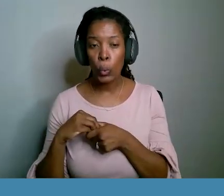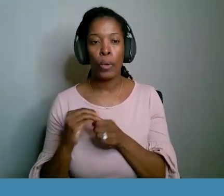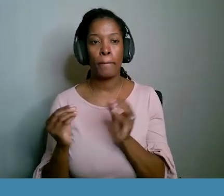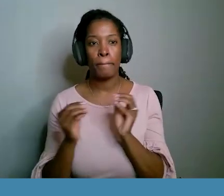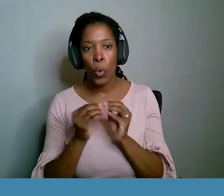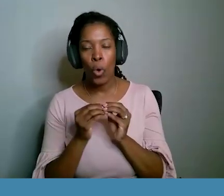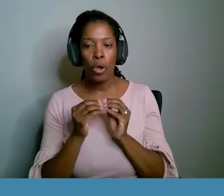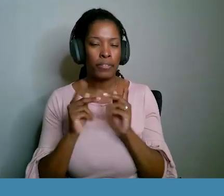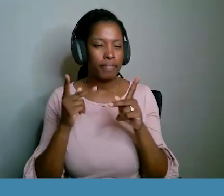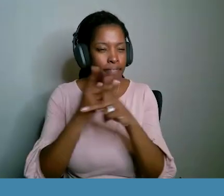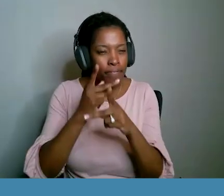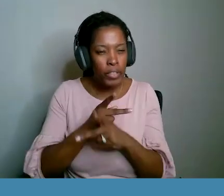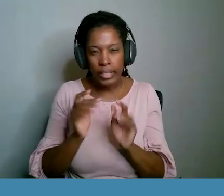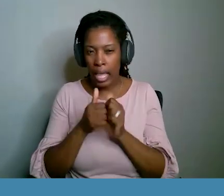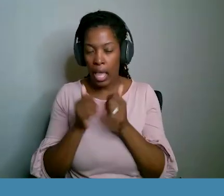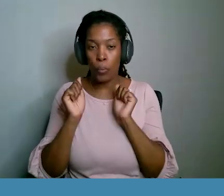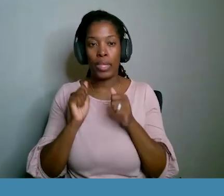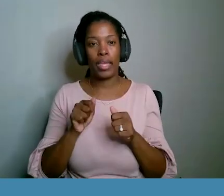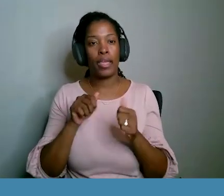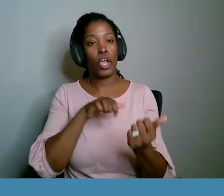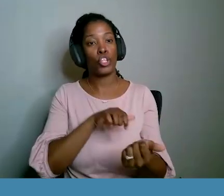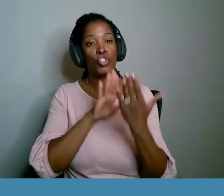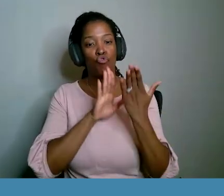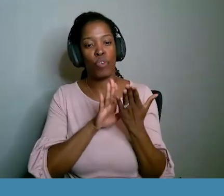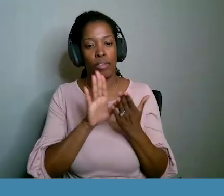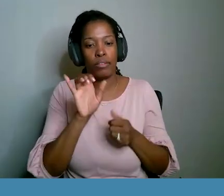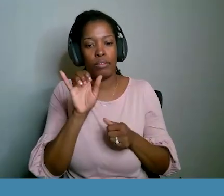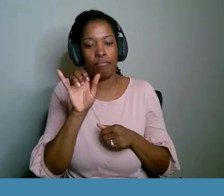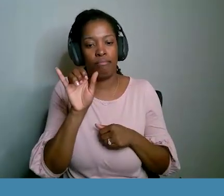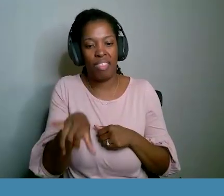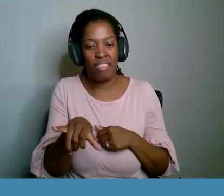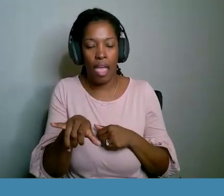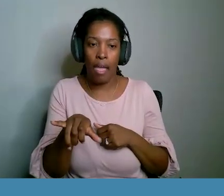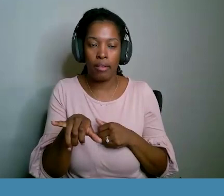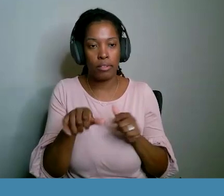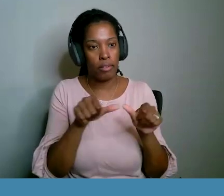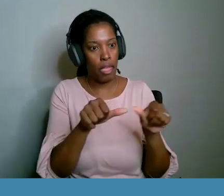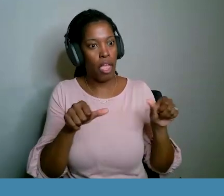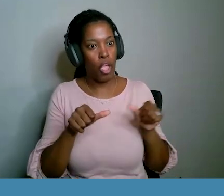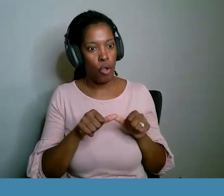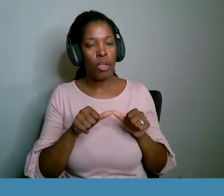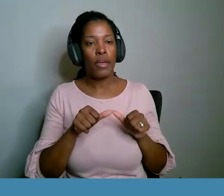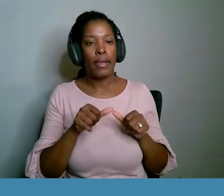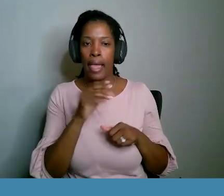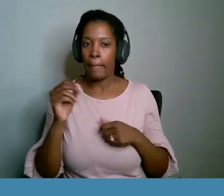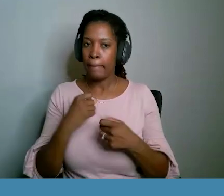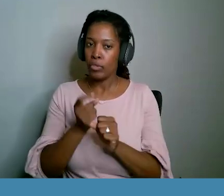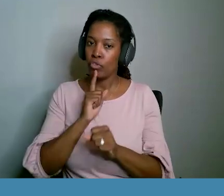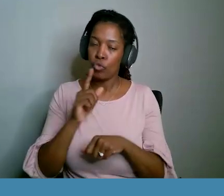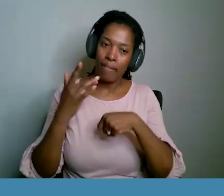find a way to address this like dearth of availability for these